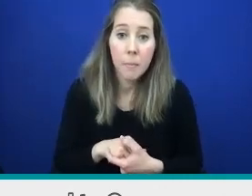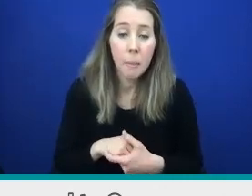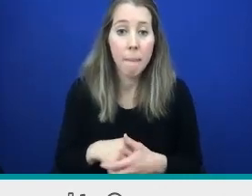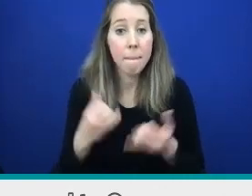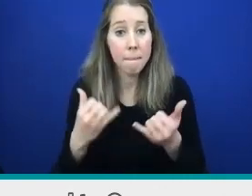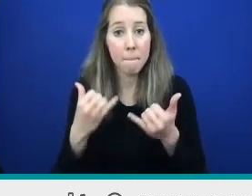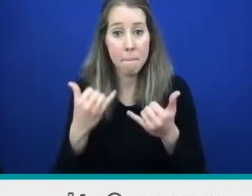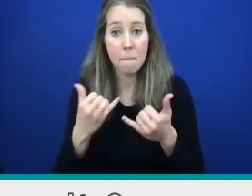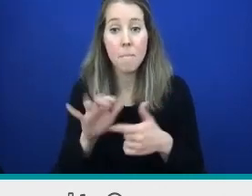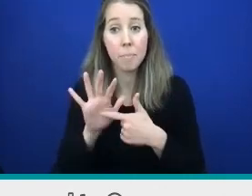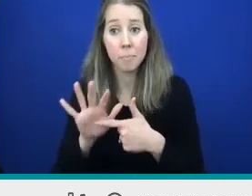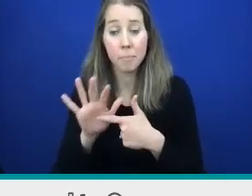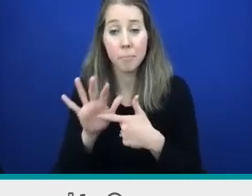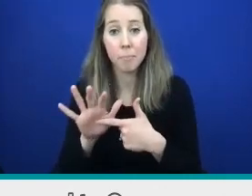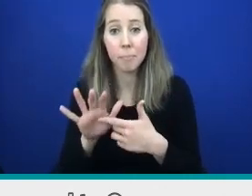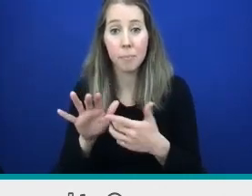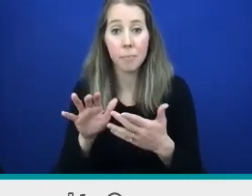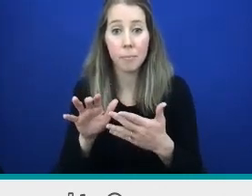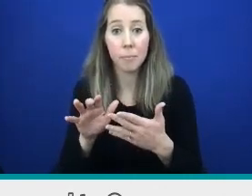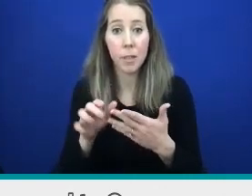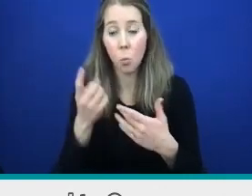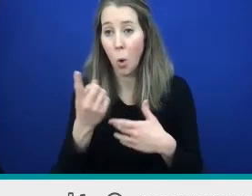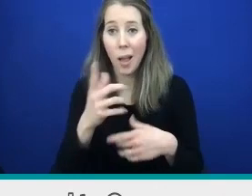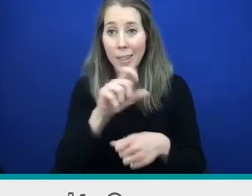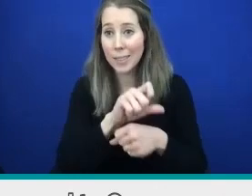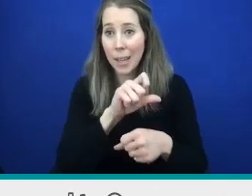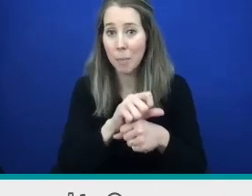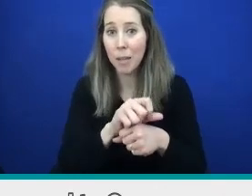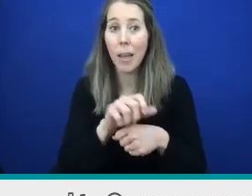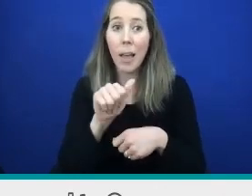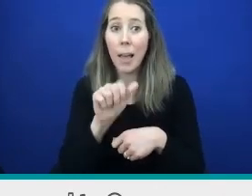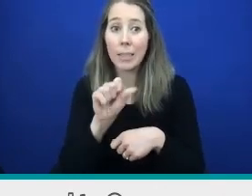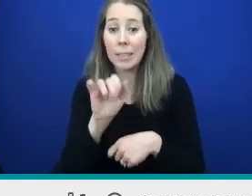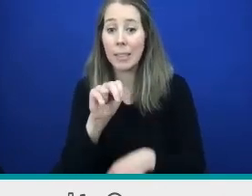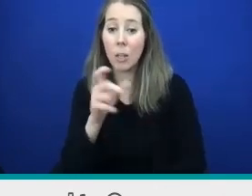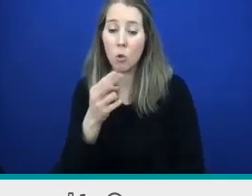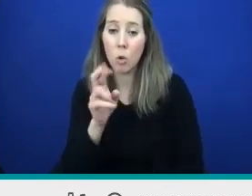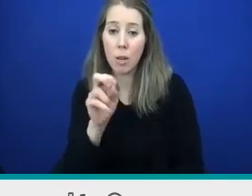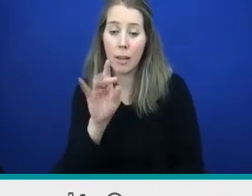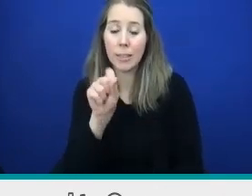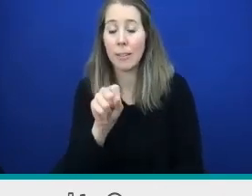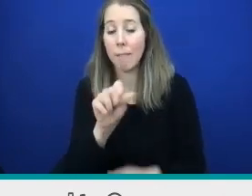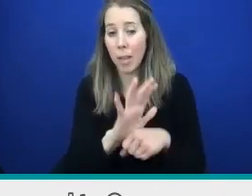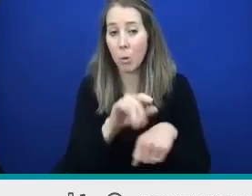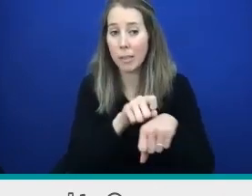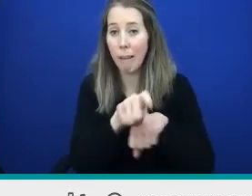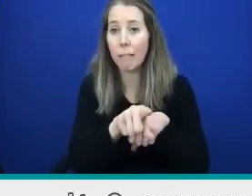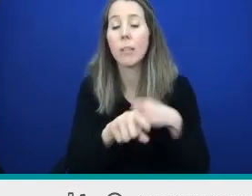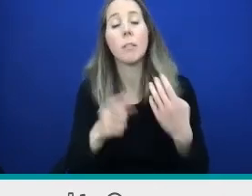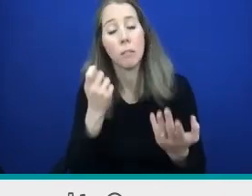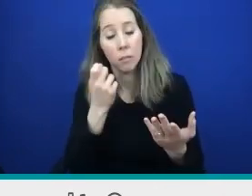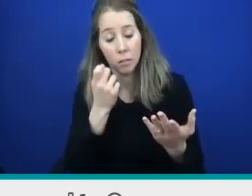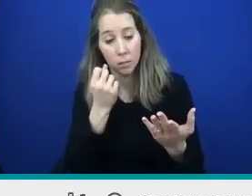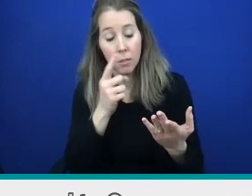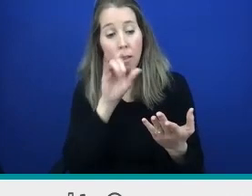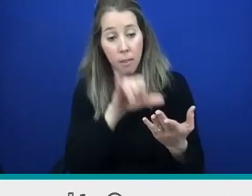Now, this is an example of just an asynchronous assignment. And so an asynchronous video that has been submitted. Outside of just the